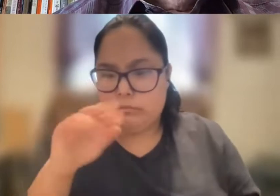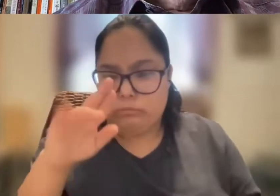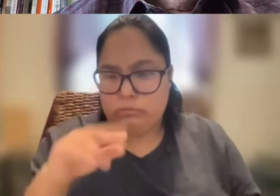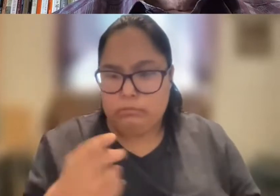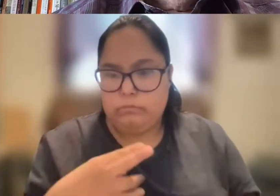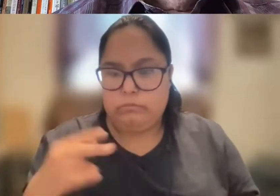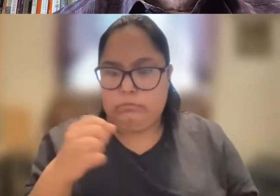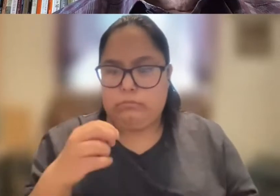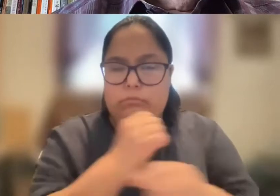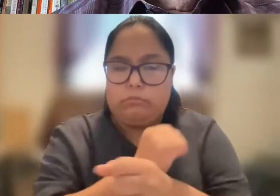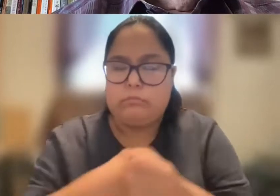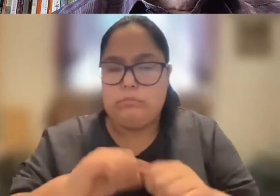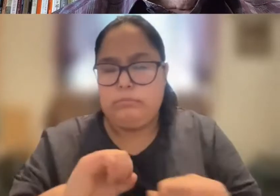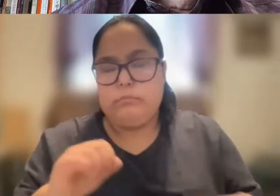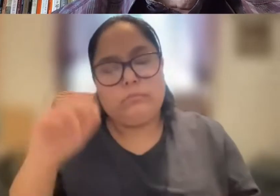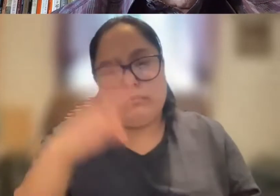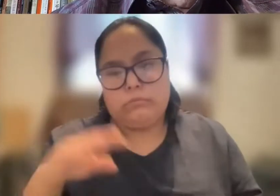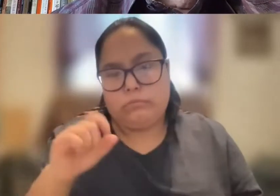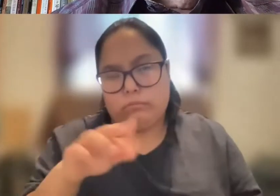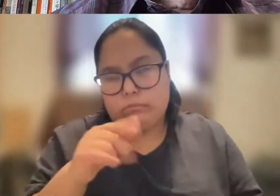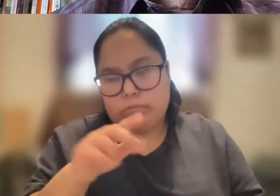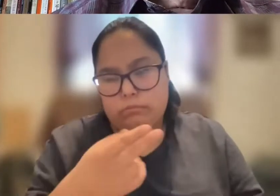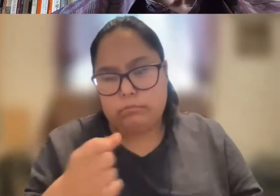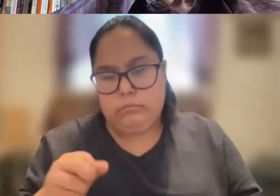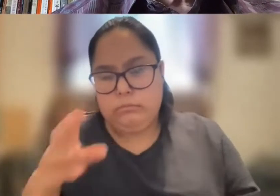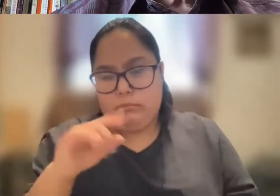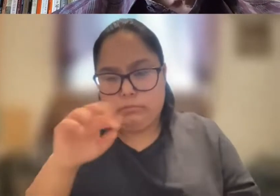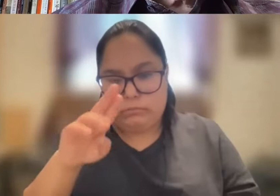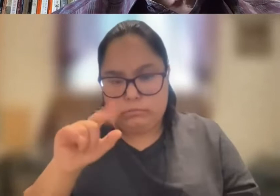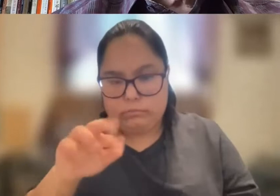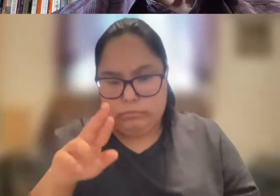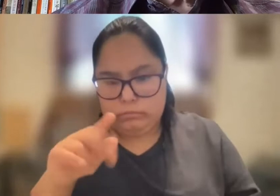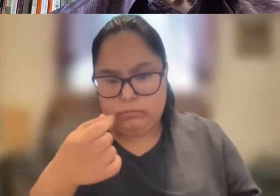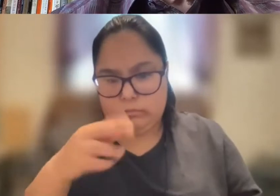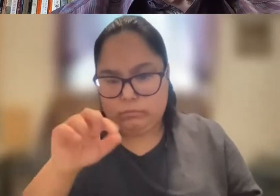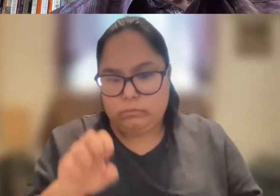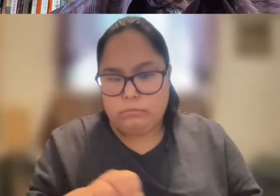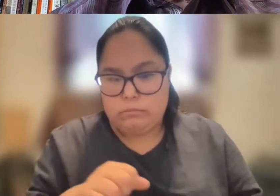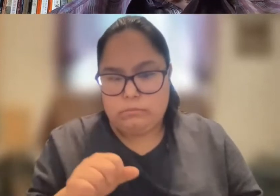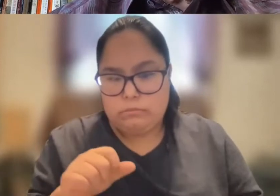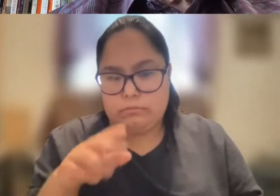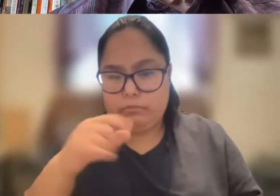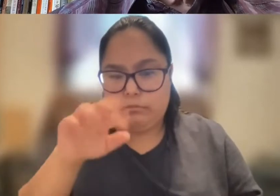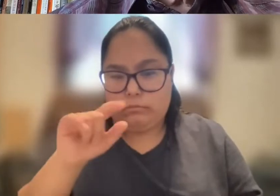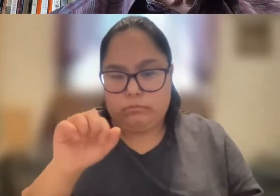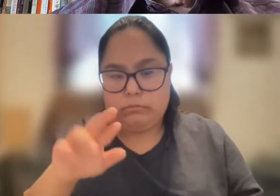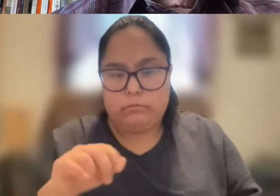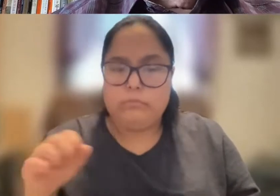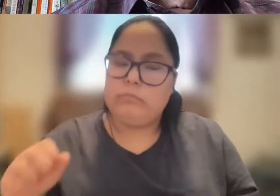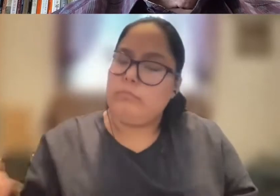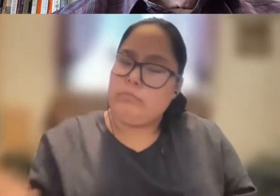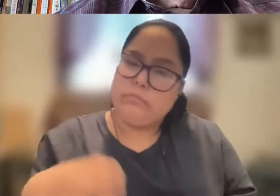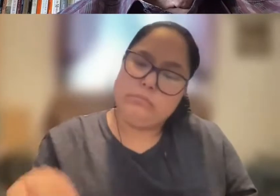had got arrested in Wainwright. I was taunted and tormented. I was beat on pretty